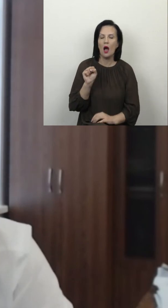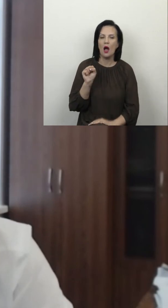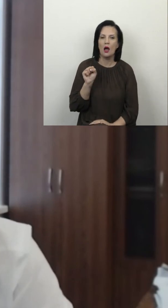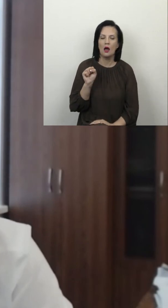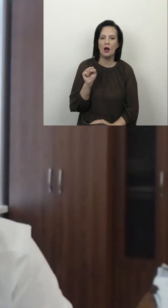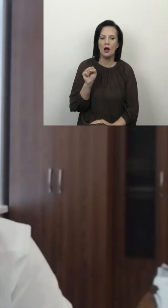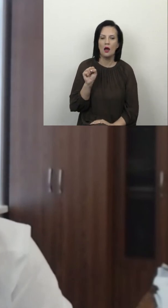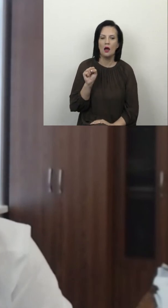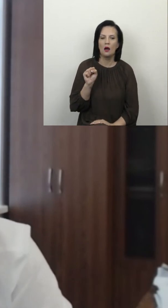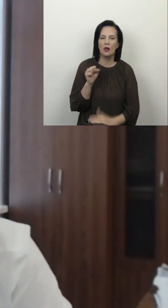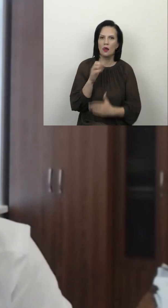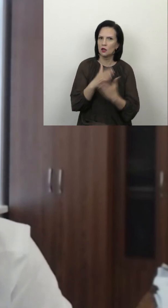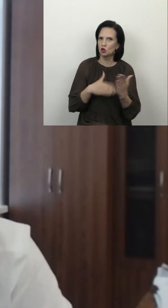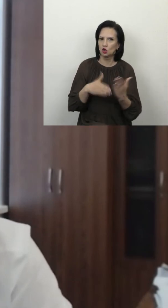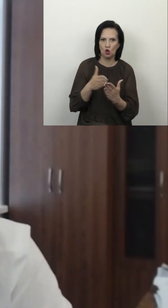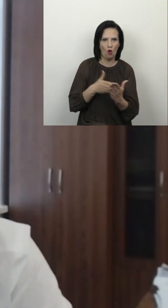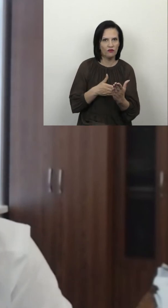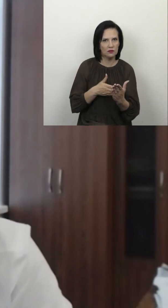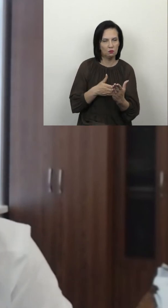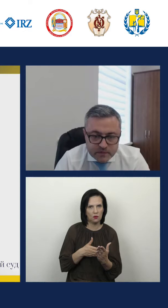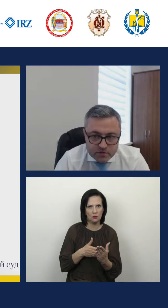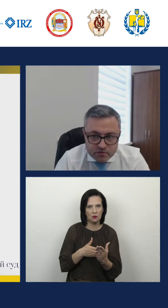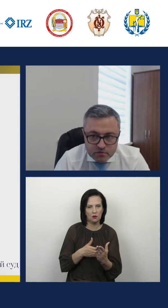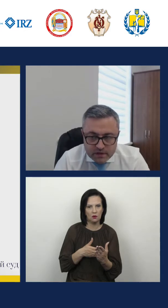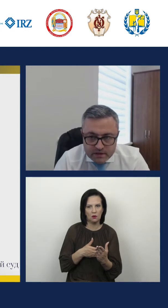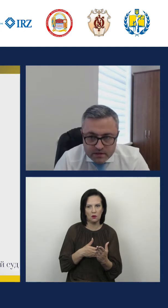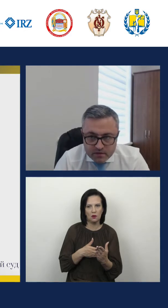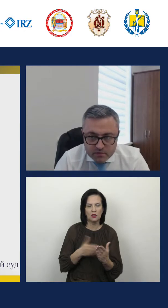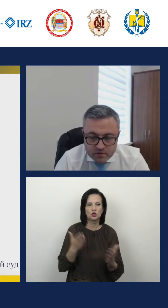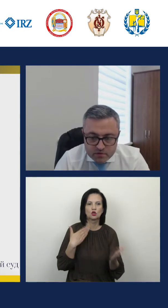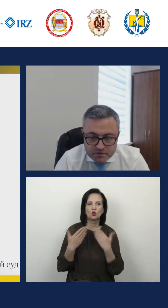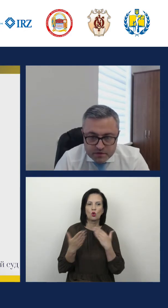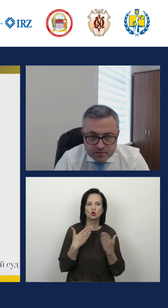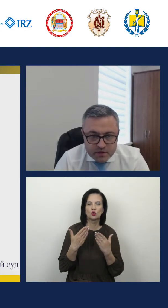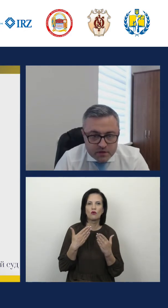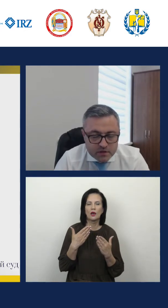law. Namely,